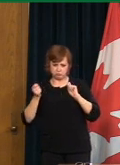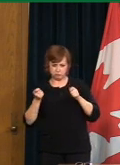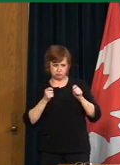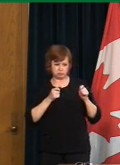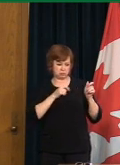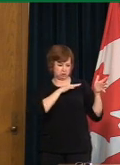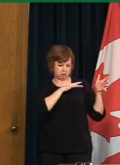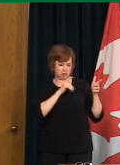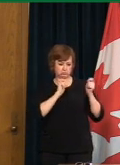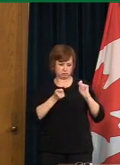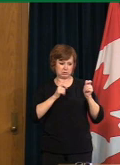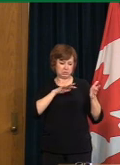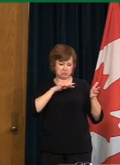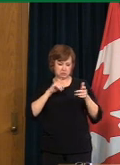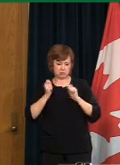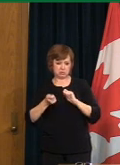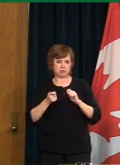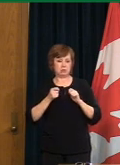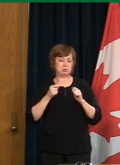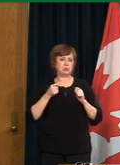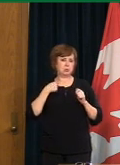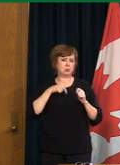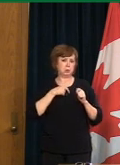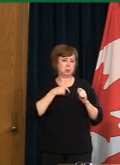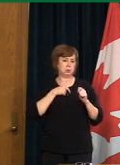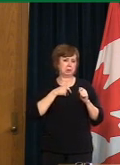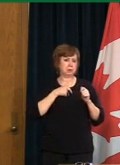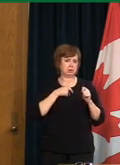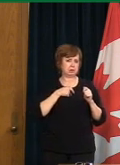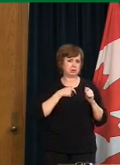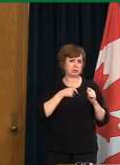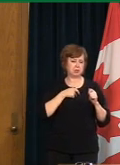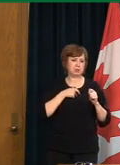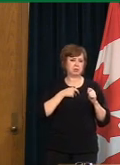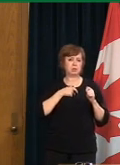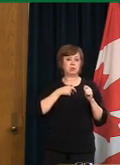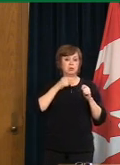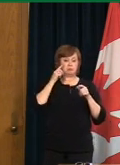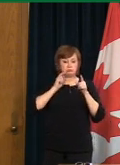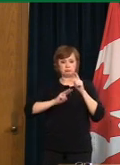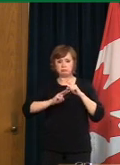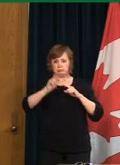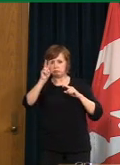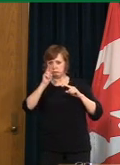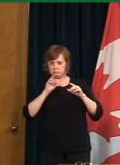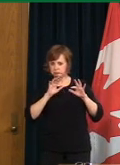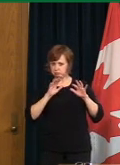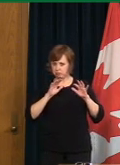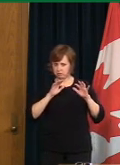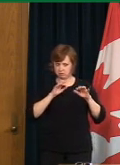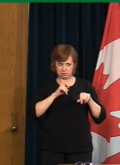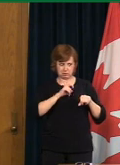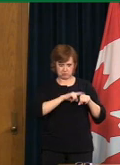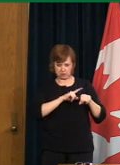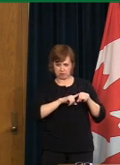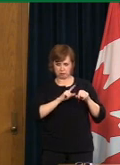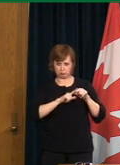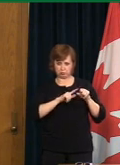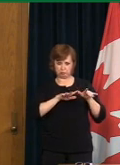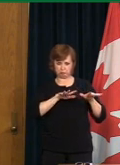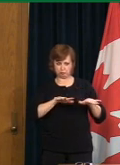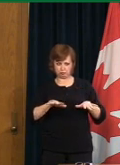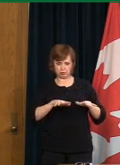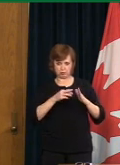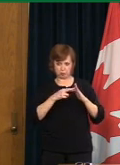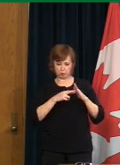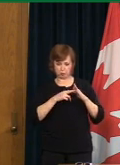and only then would we be able to have any discussions around, could we relax things just a little bit temporarily